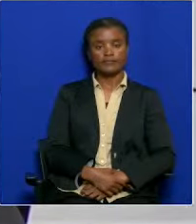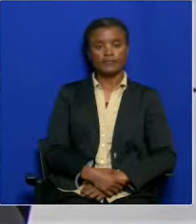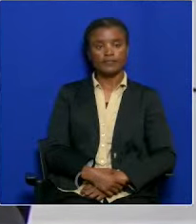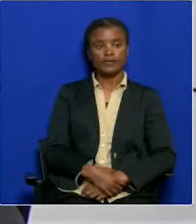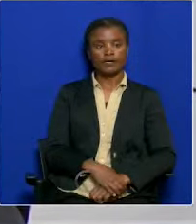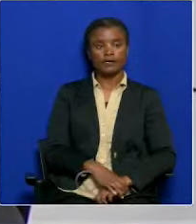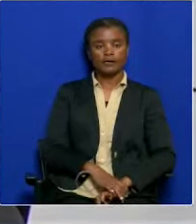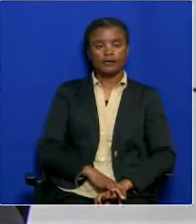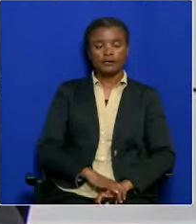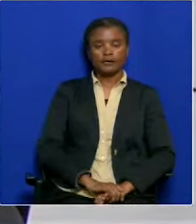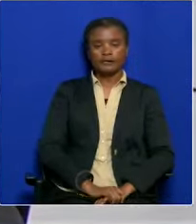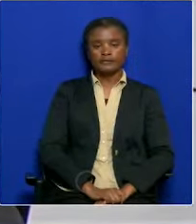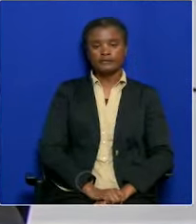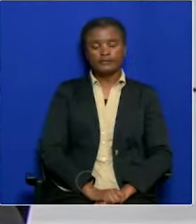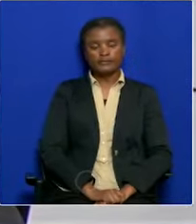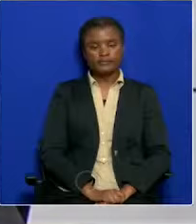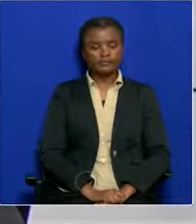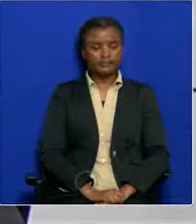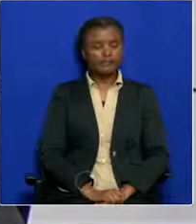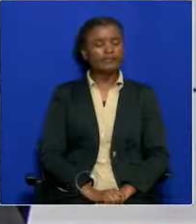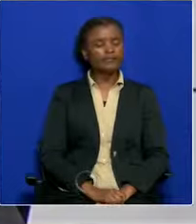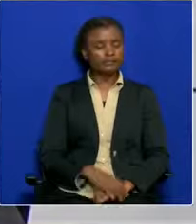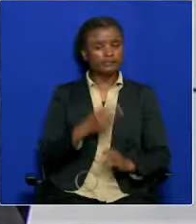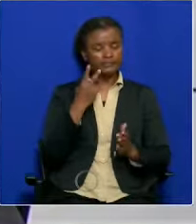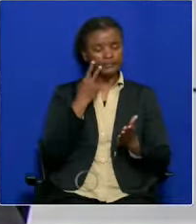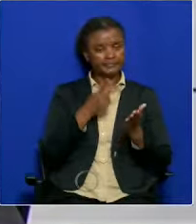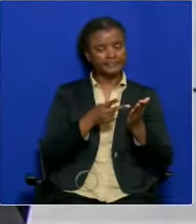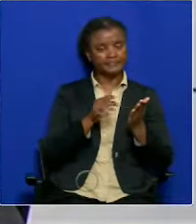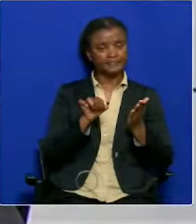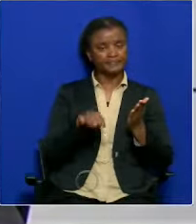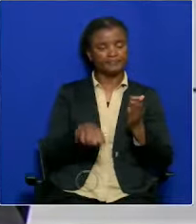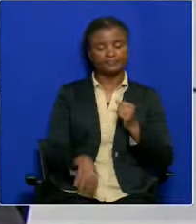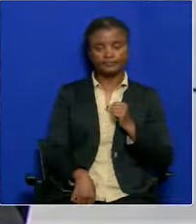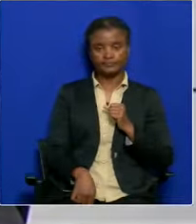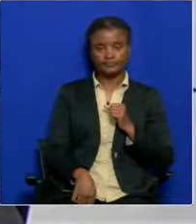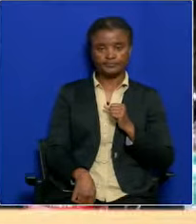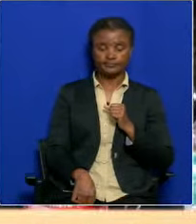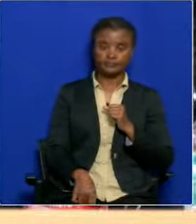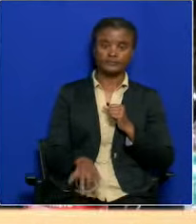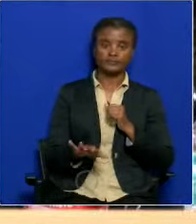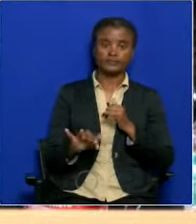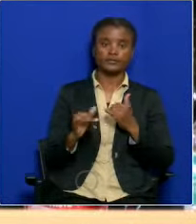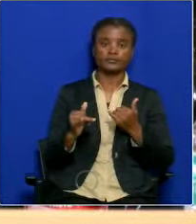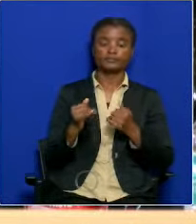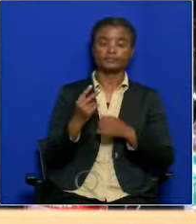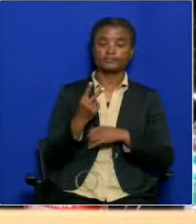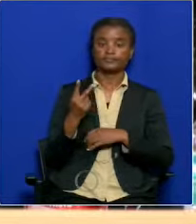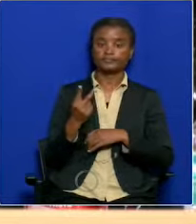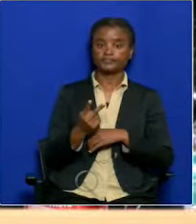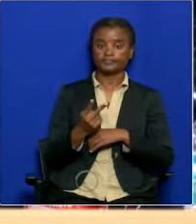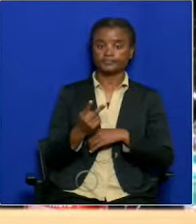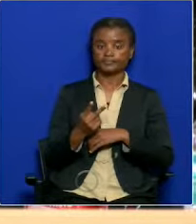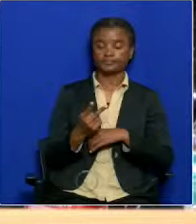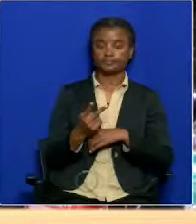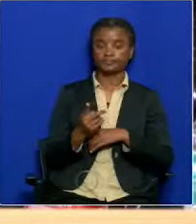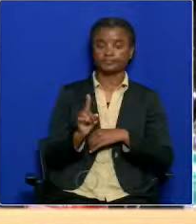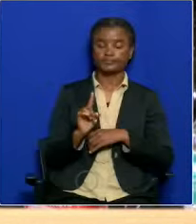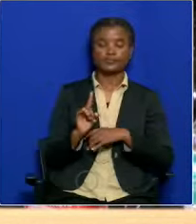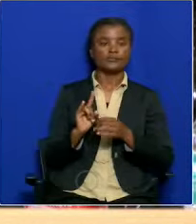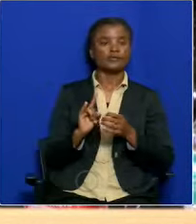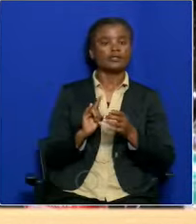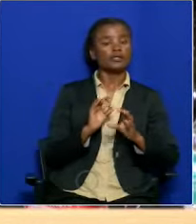I see it. And from the looks of it, this is a conversation between